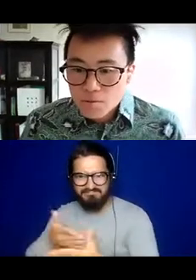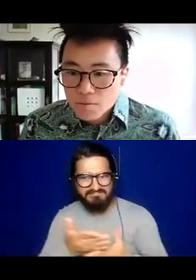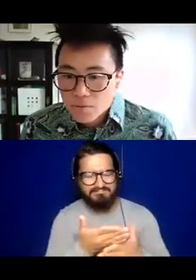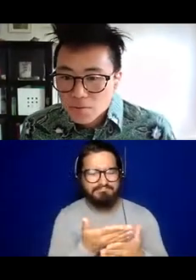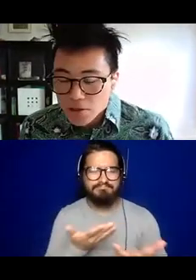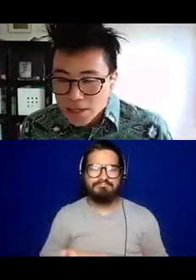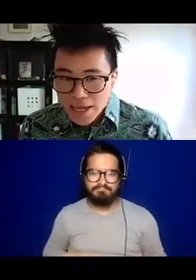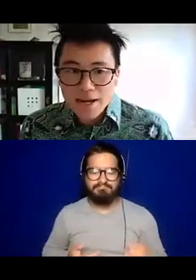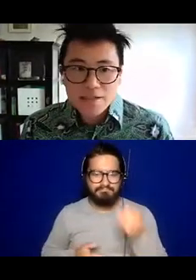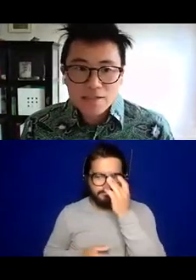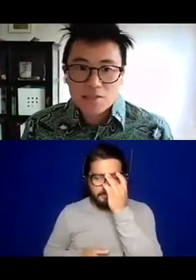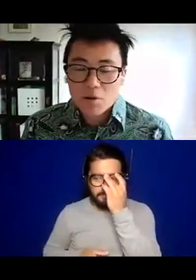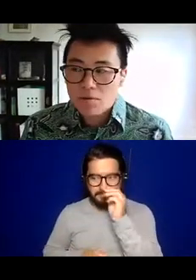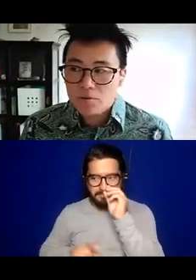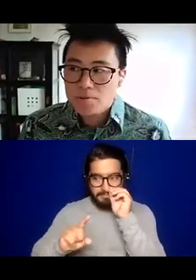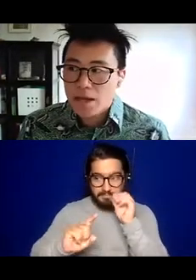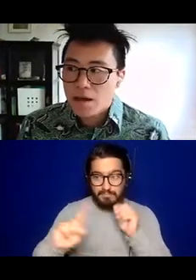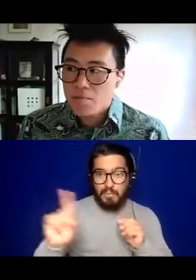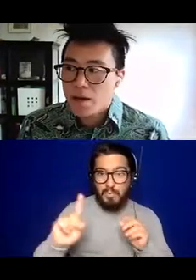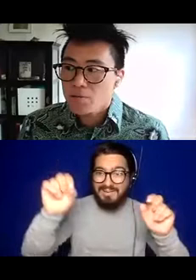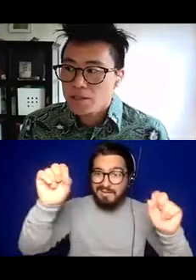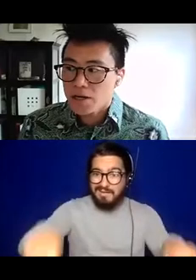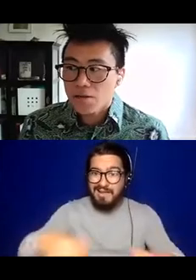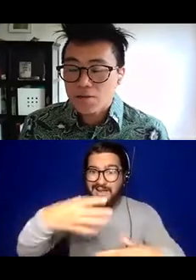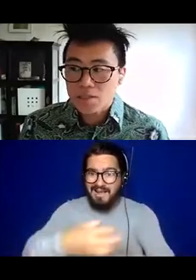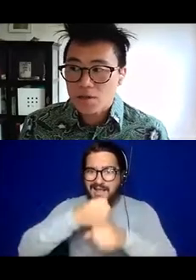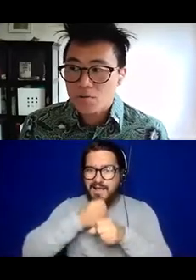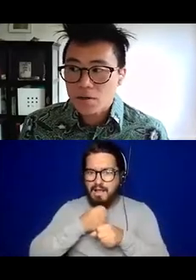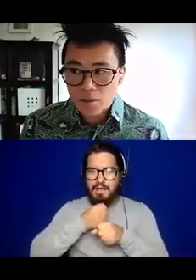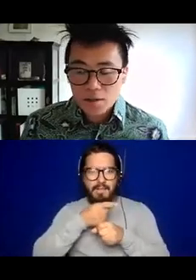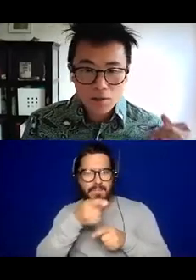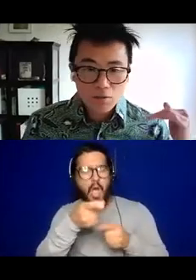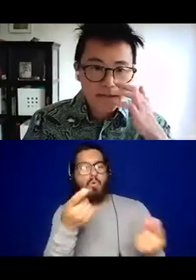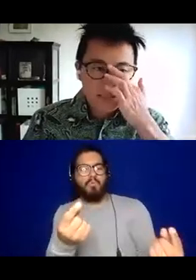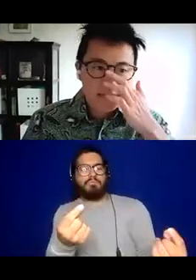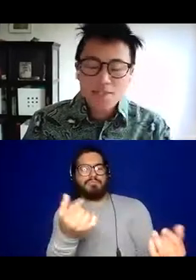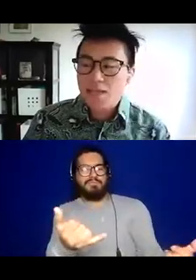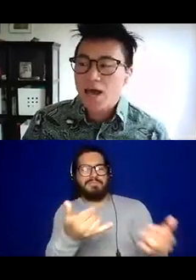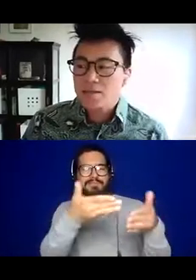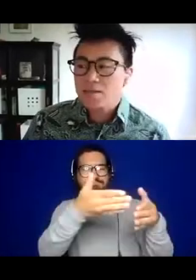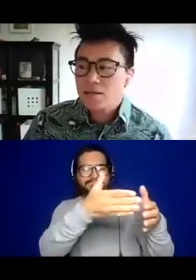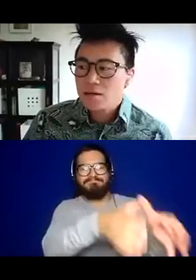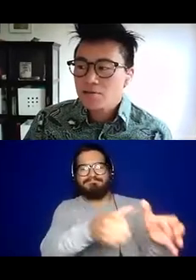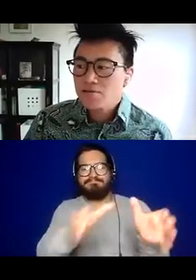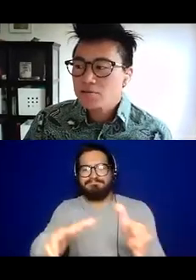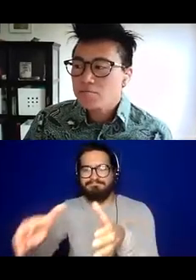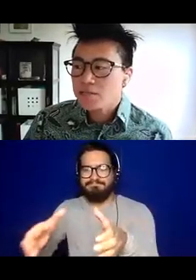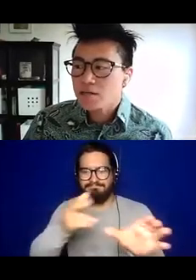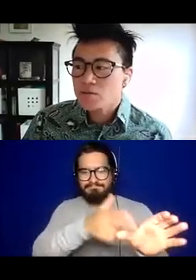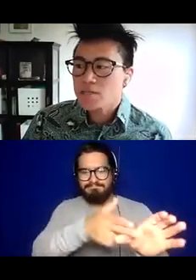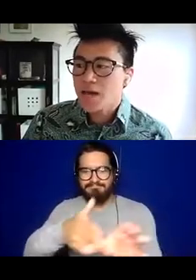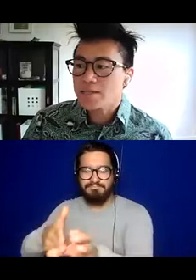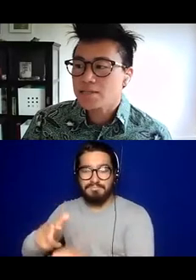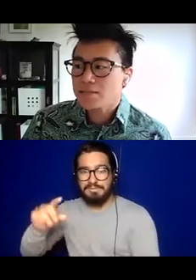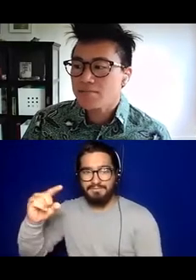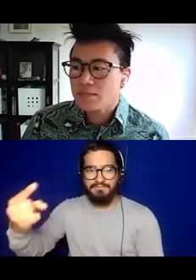So we're going to get into small groups, and I want to share how this is going to work. You have access to the slides. The first group is going to